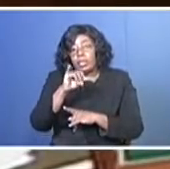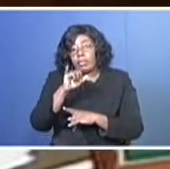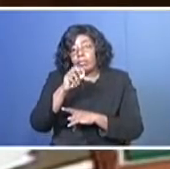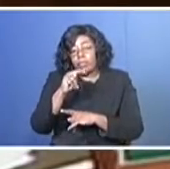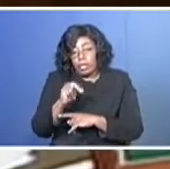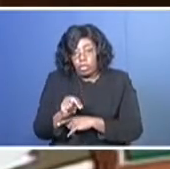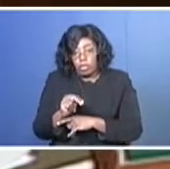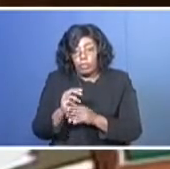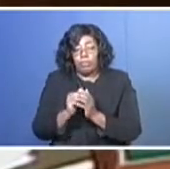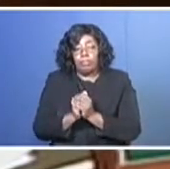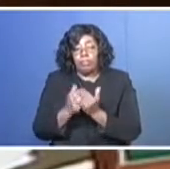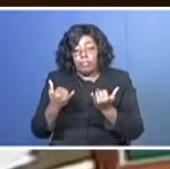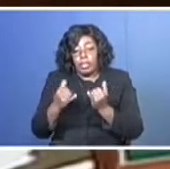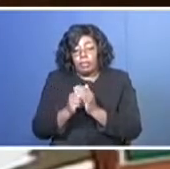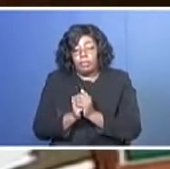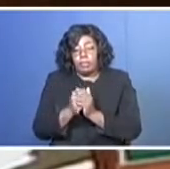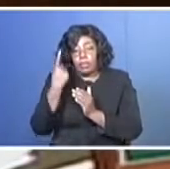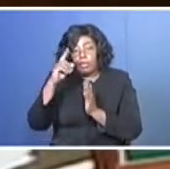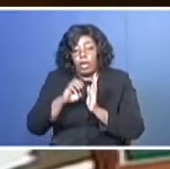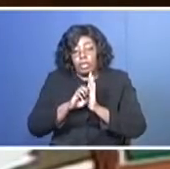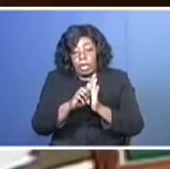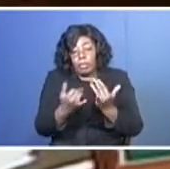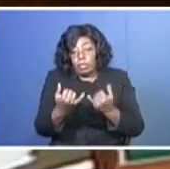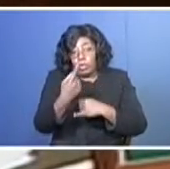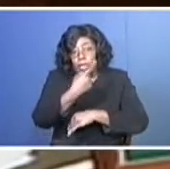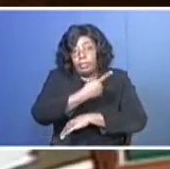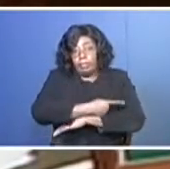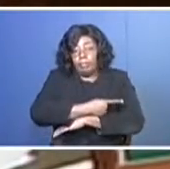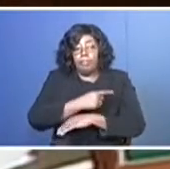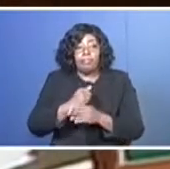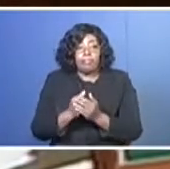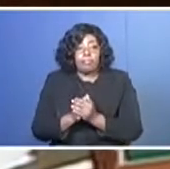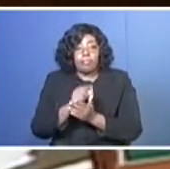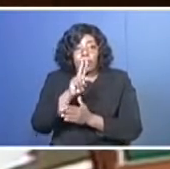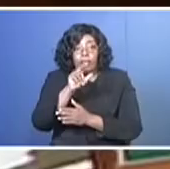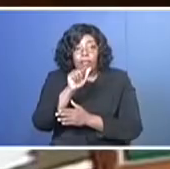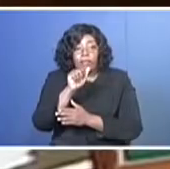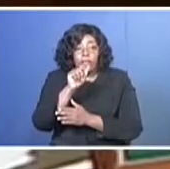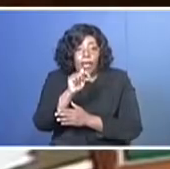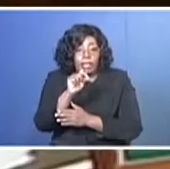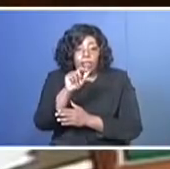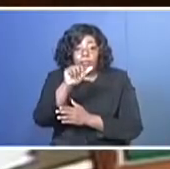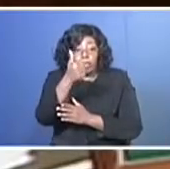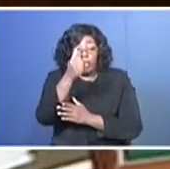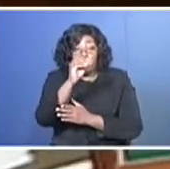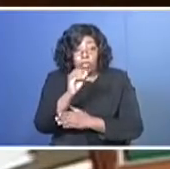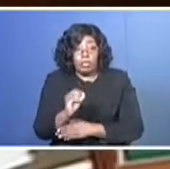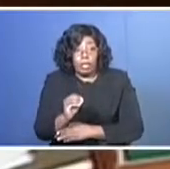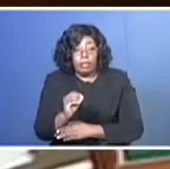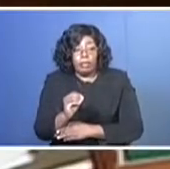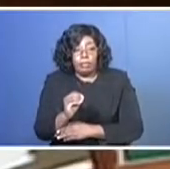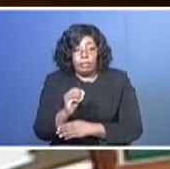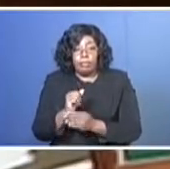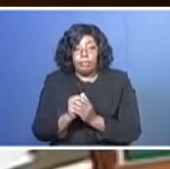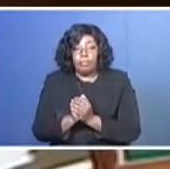for example, today, VAT is 10%.